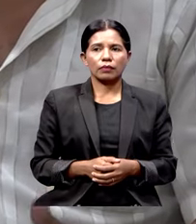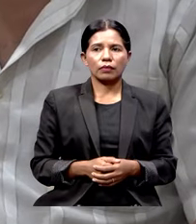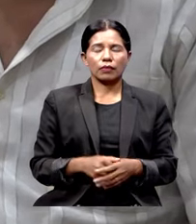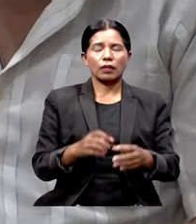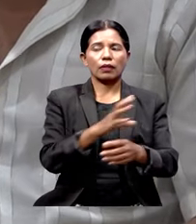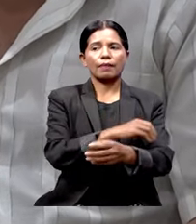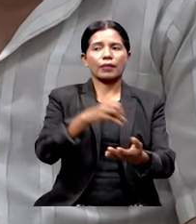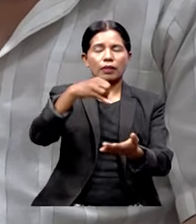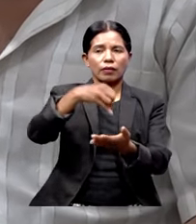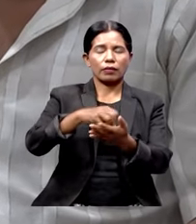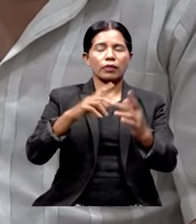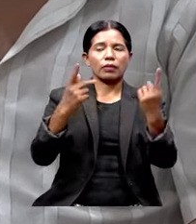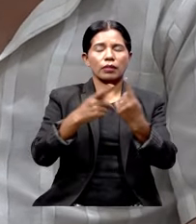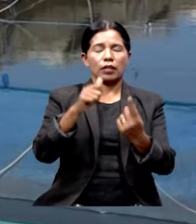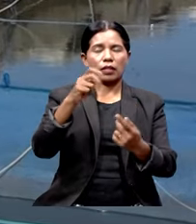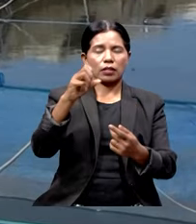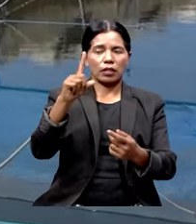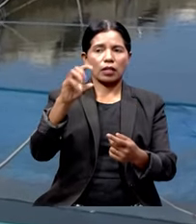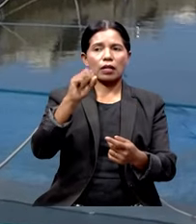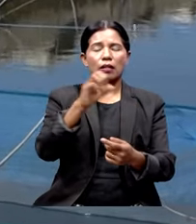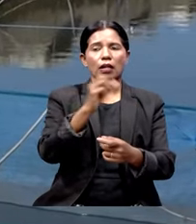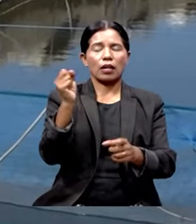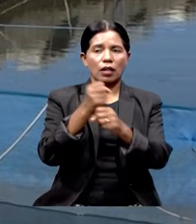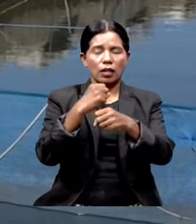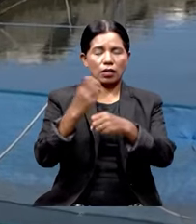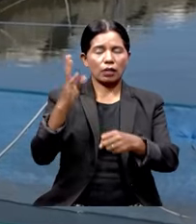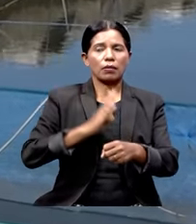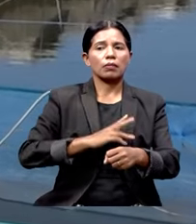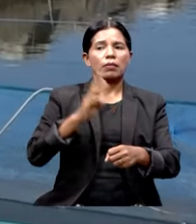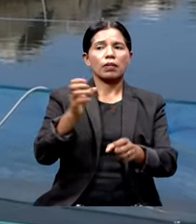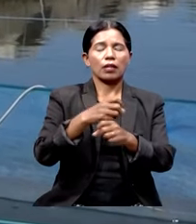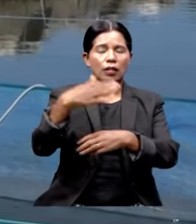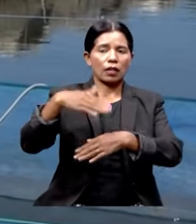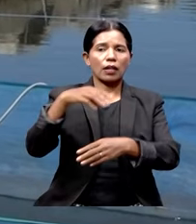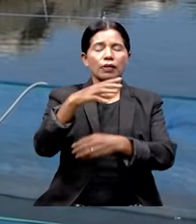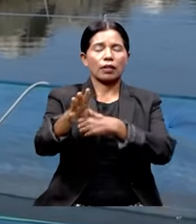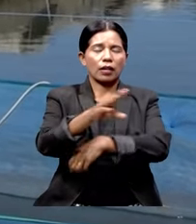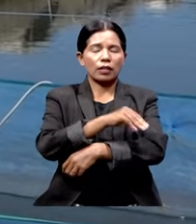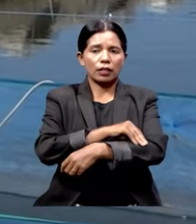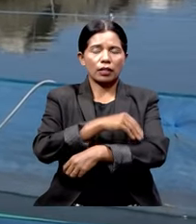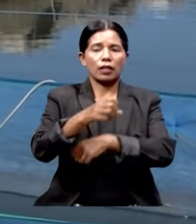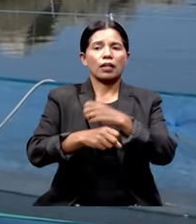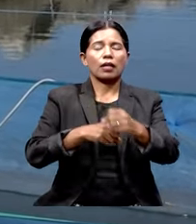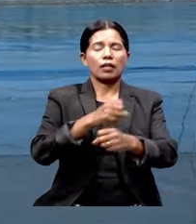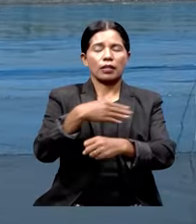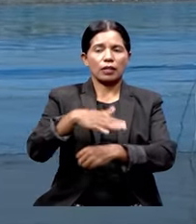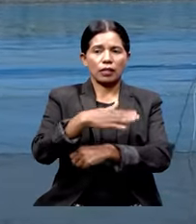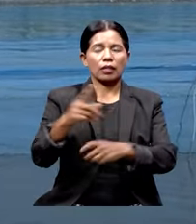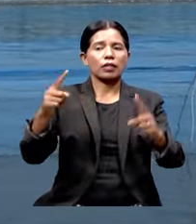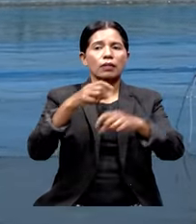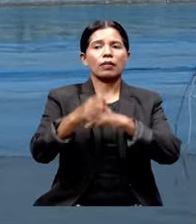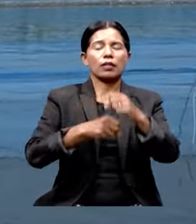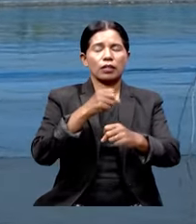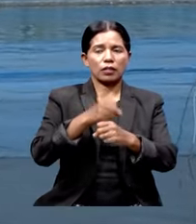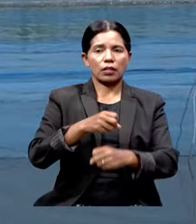Investimento neve empresa que savar cre Timor halo ia mawara no loesne maka kia kanimar no ikan durante tinantolo ona mebeto ia tina di un